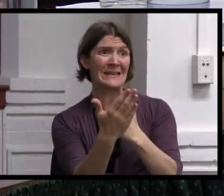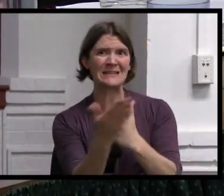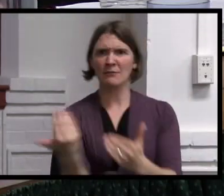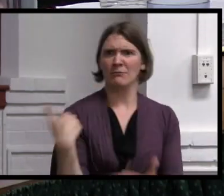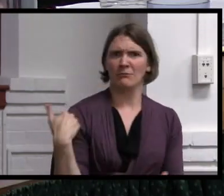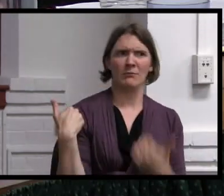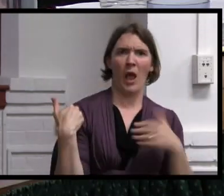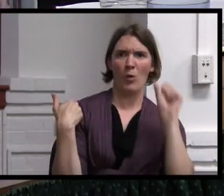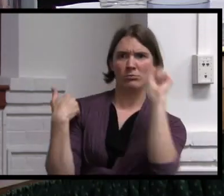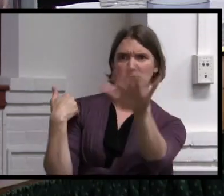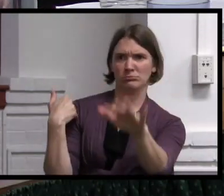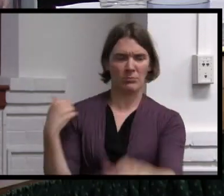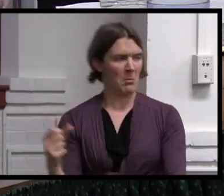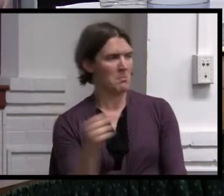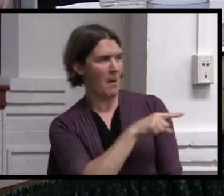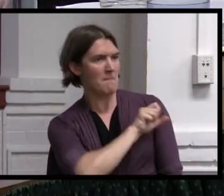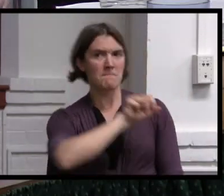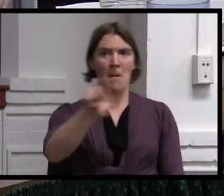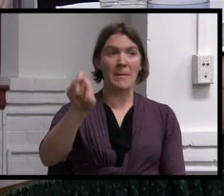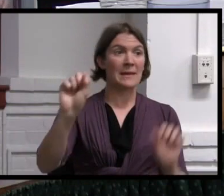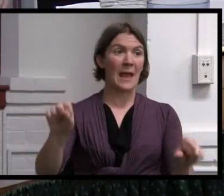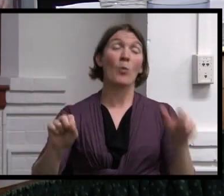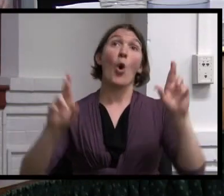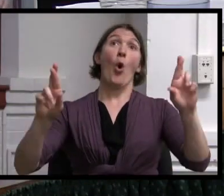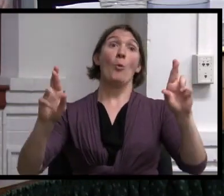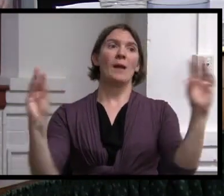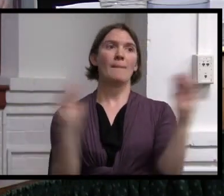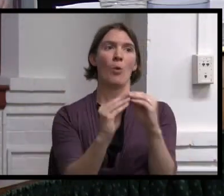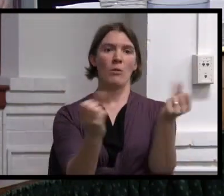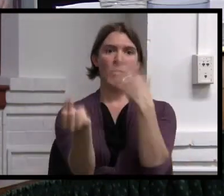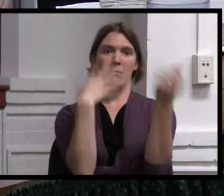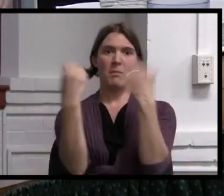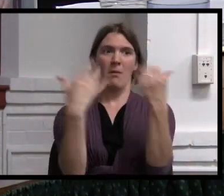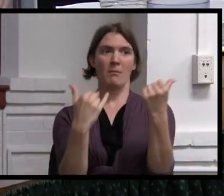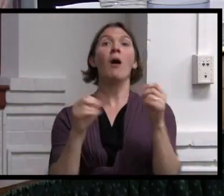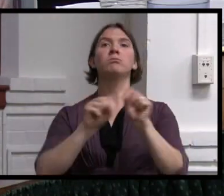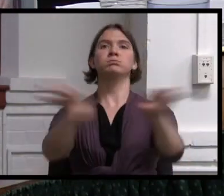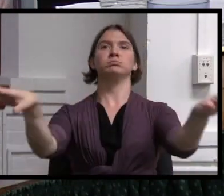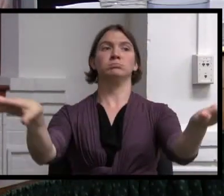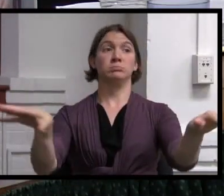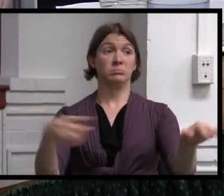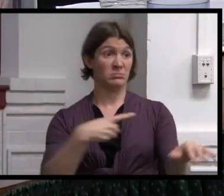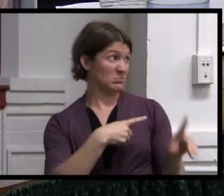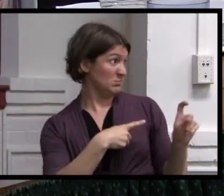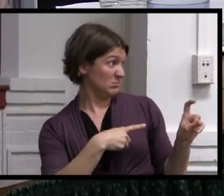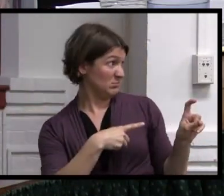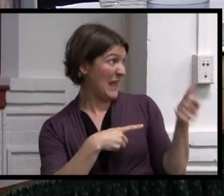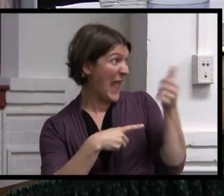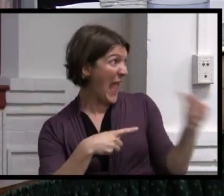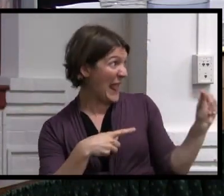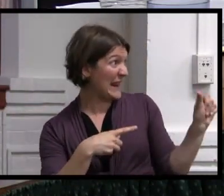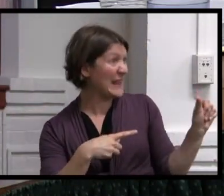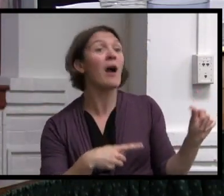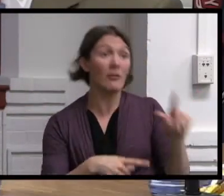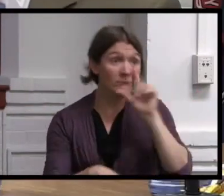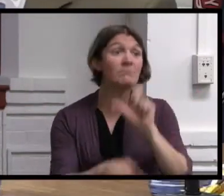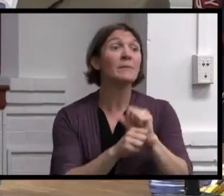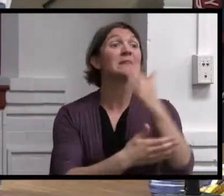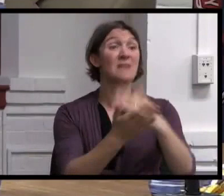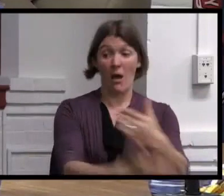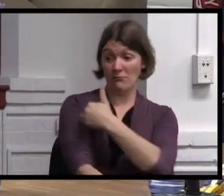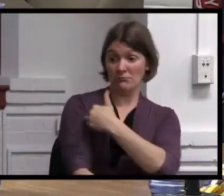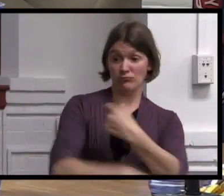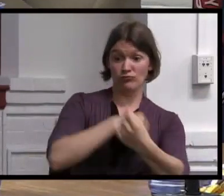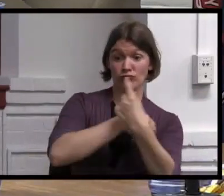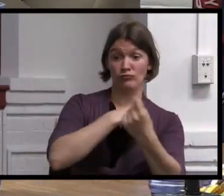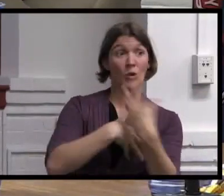let us know, email Peter, and we're hoping that many people have started to take advantage of that. Have you received any people? We have received some. Good.